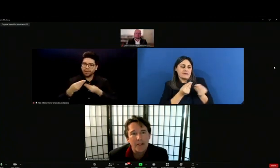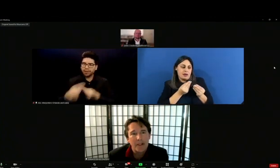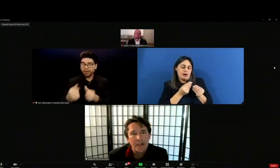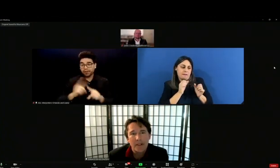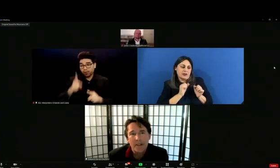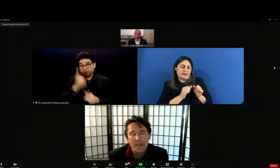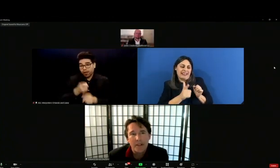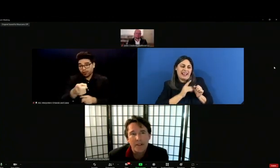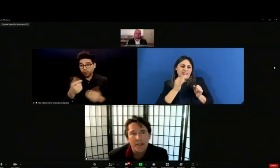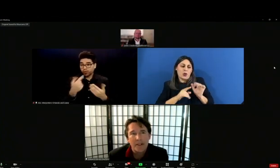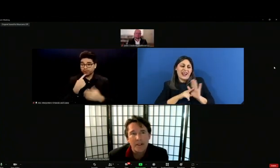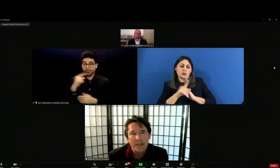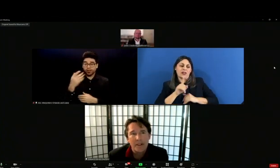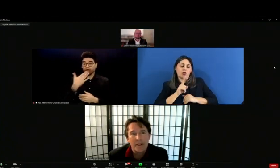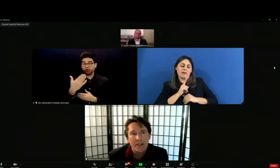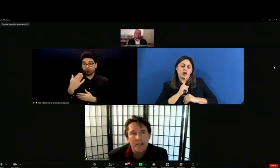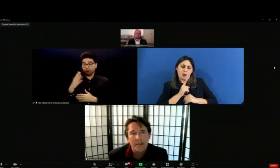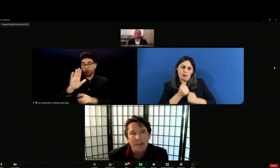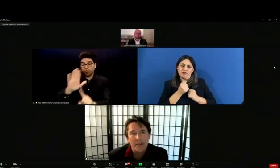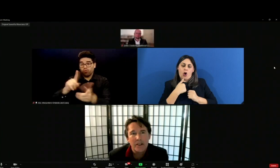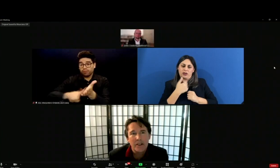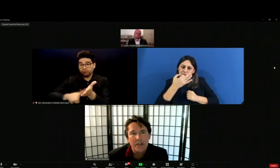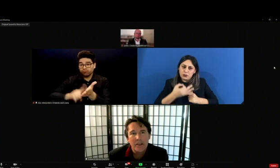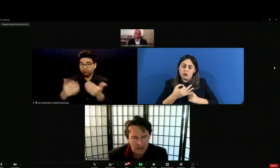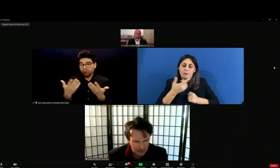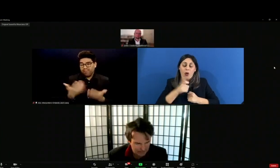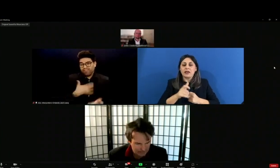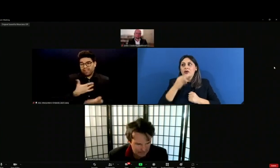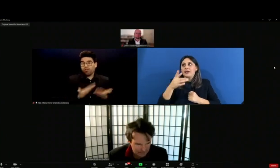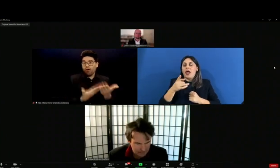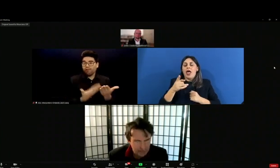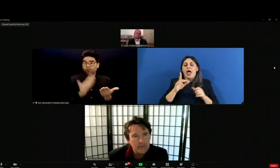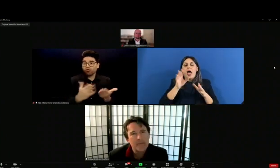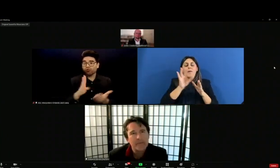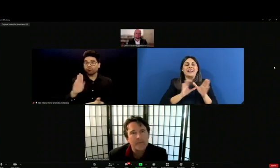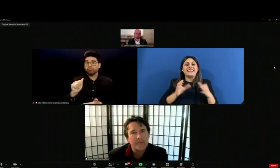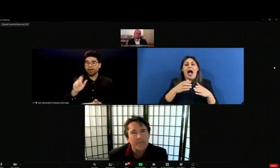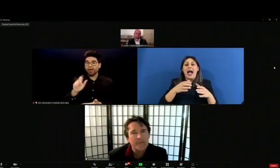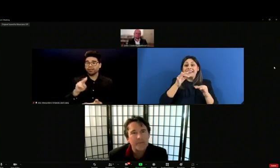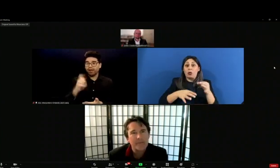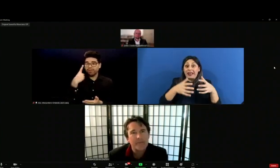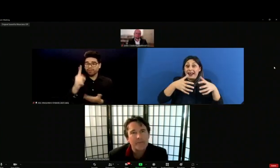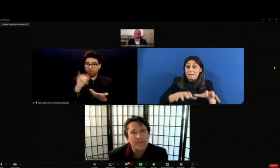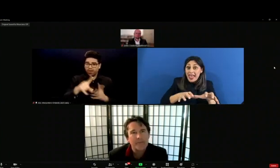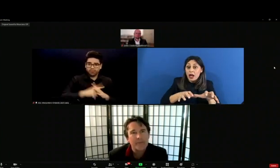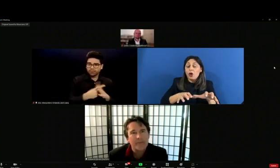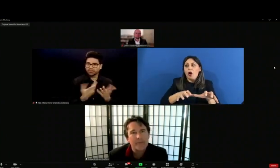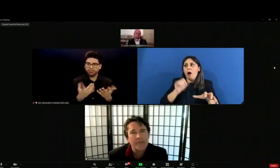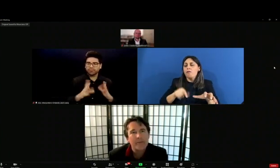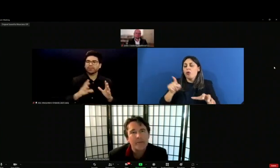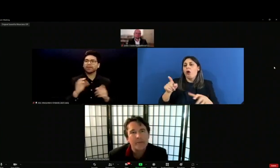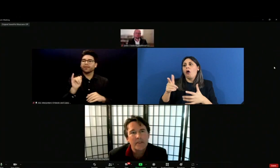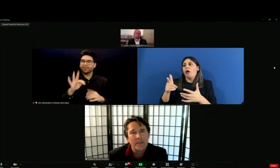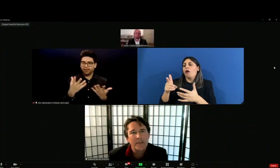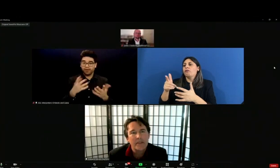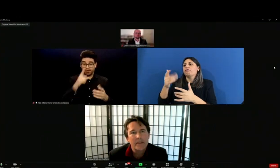strong result in showing that the baseline, which wouldn't be so simultaneous, if that would be